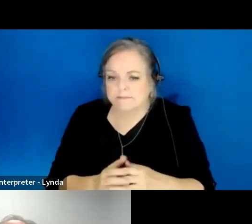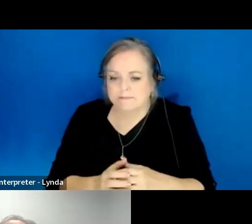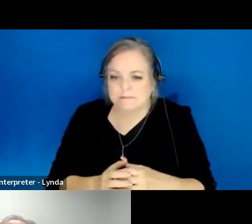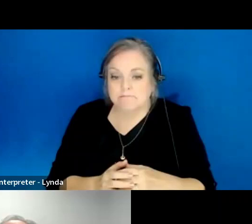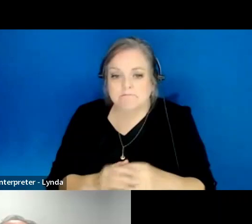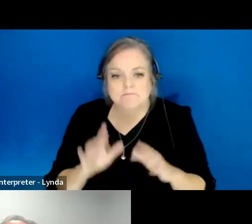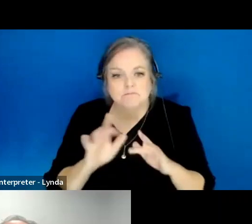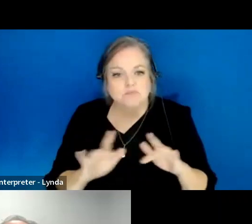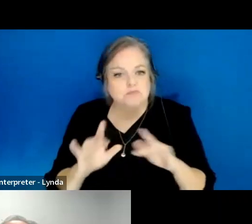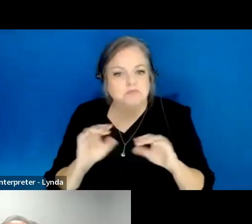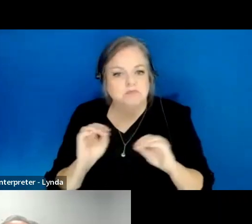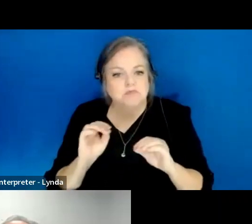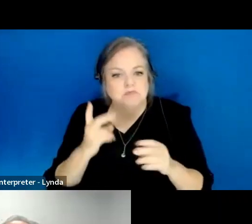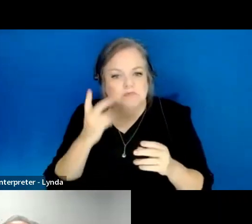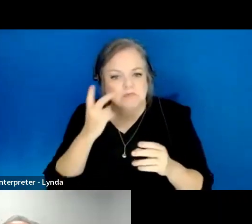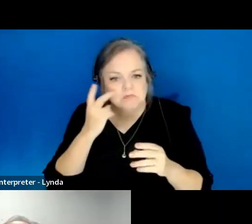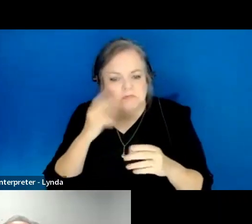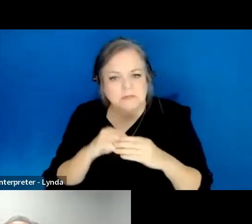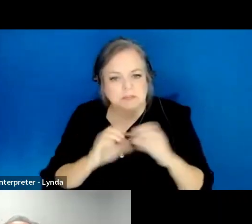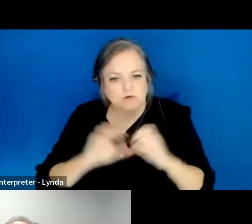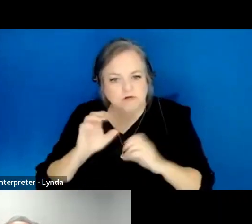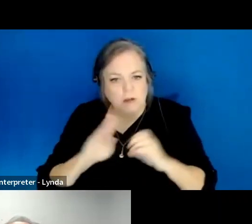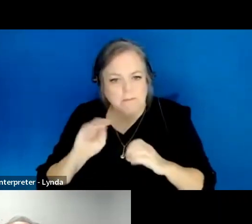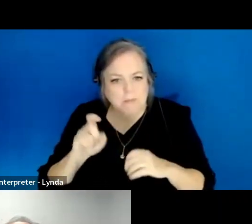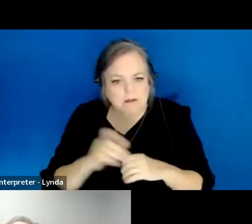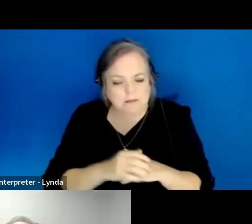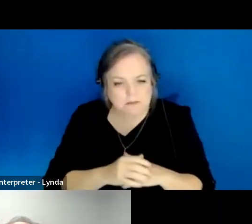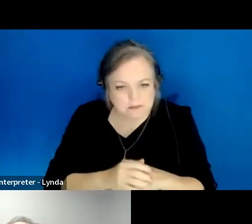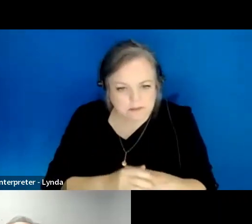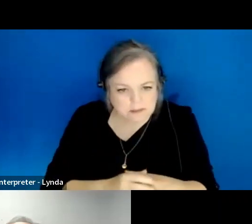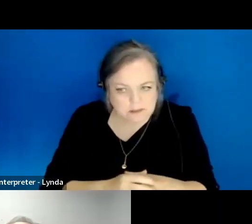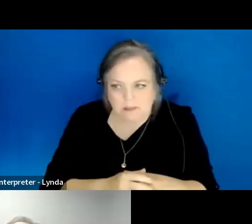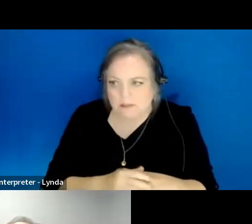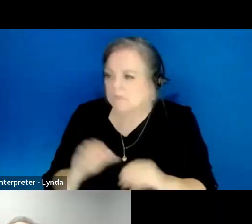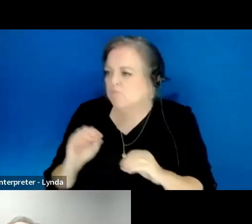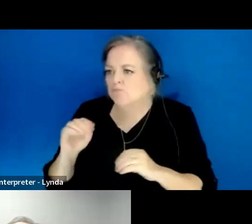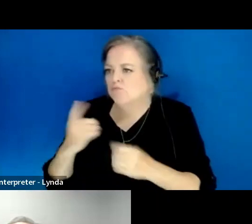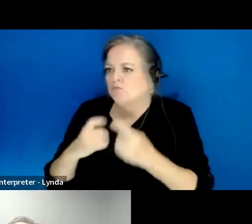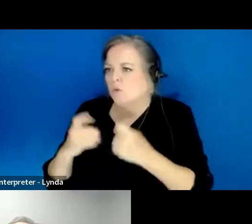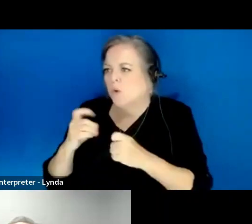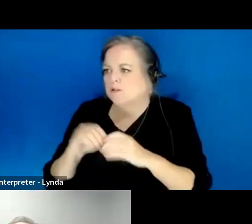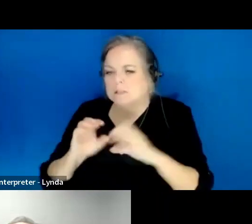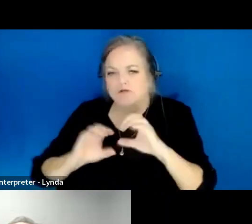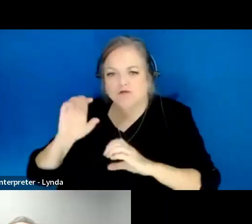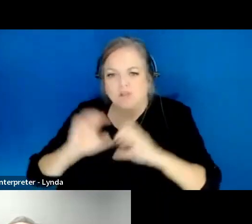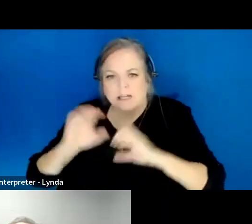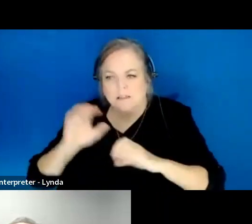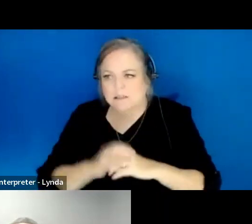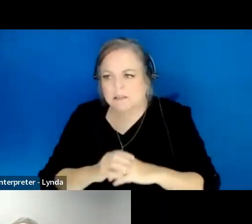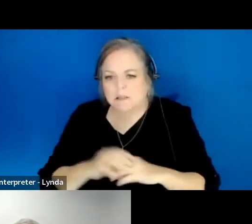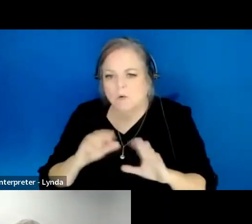Doesn't look like it when I look in the chat box. Yeah, we don't have any question in the chat. Okay. I see in the